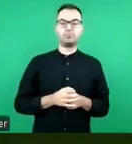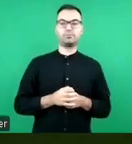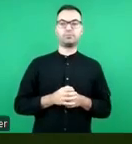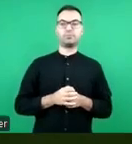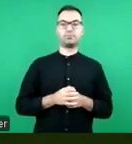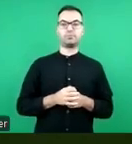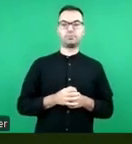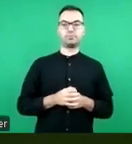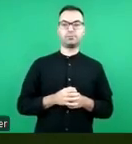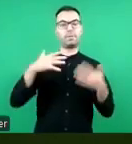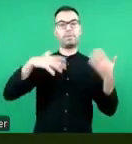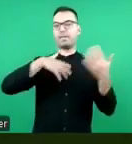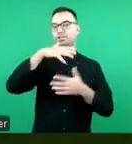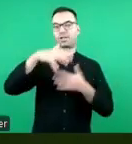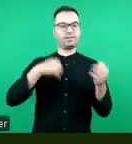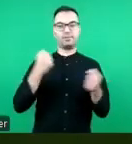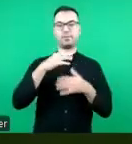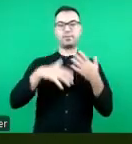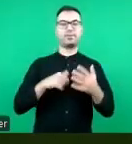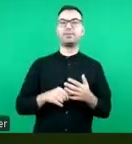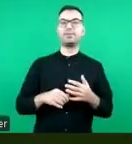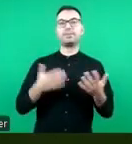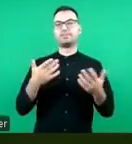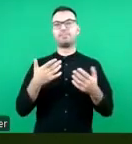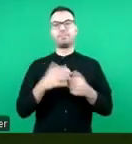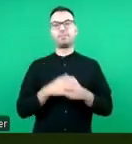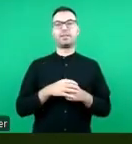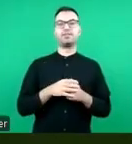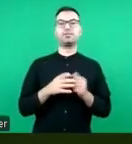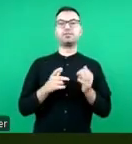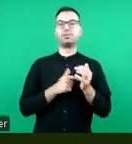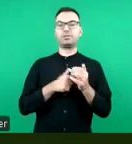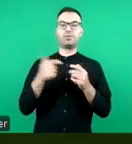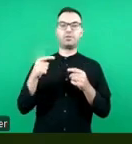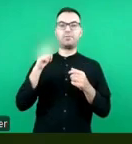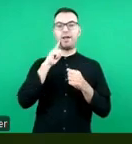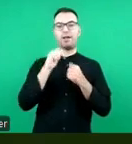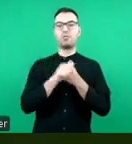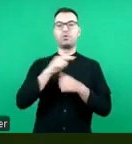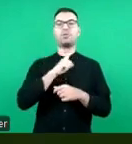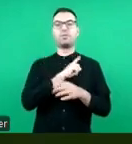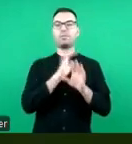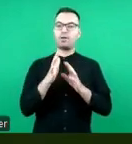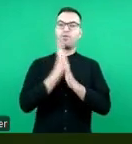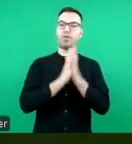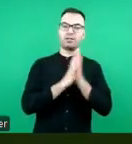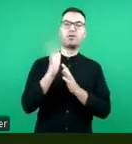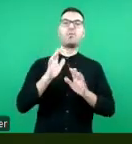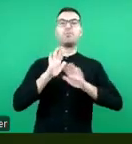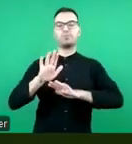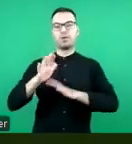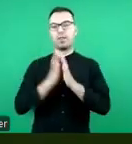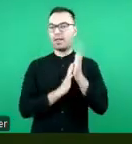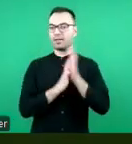pretty much mix, and it's still an argument that is often used. We have to safeguard the forest, we have to protect the forest,